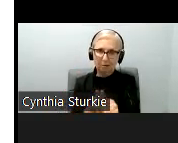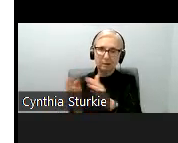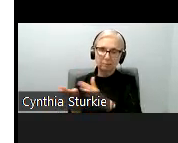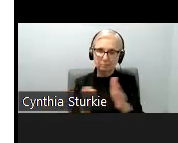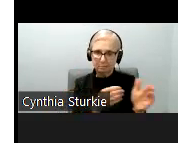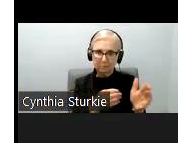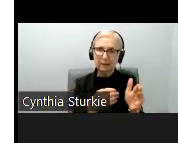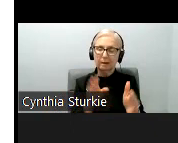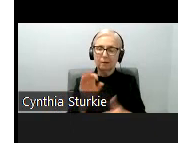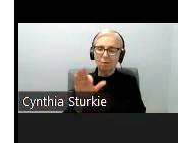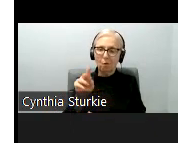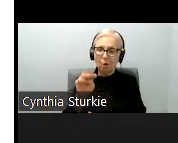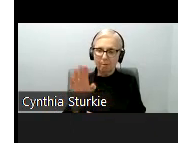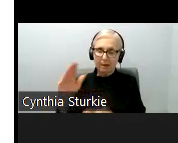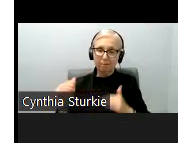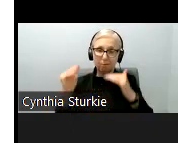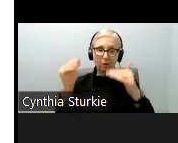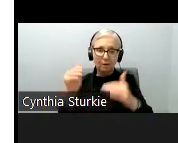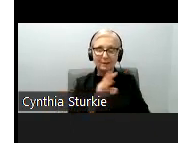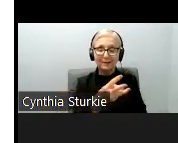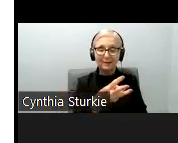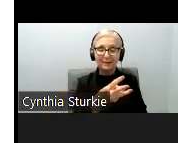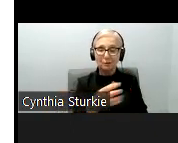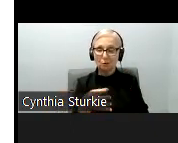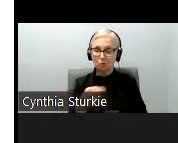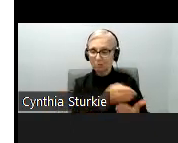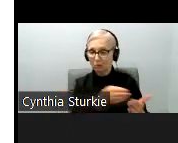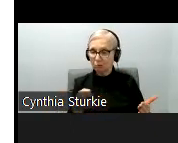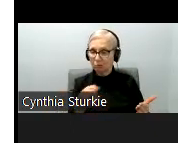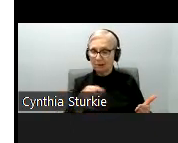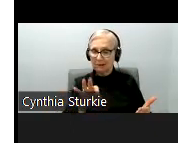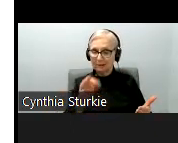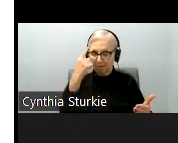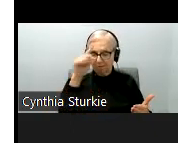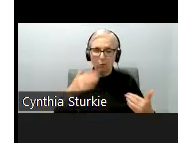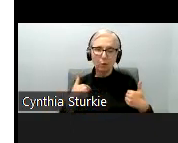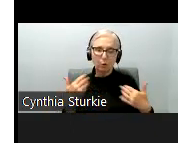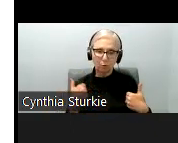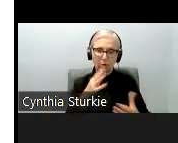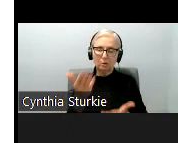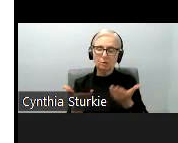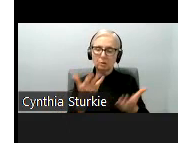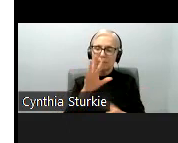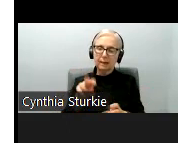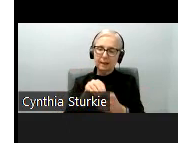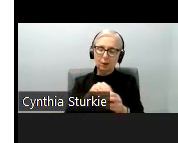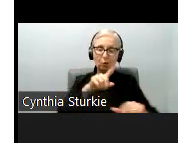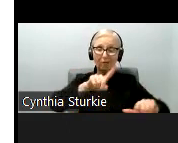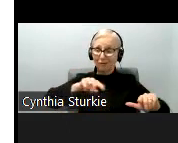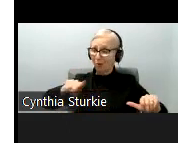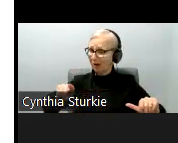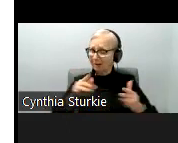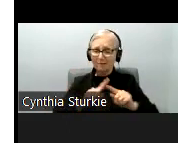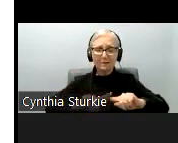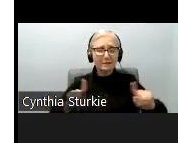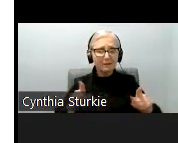adults, and 6 to 19 is for youth. Services can include a variety of different things